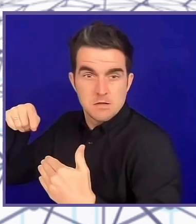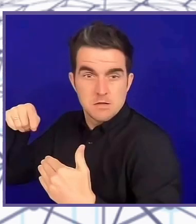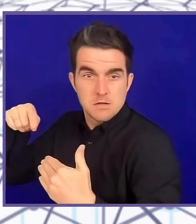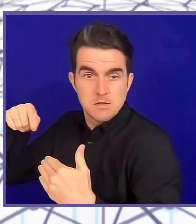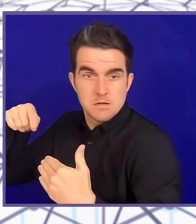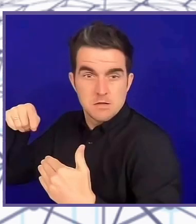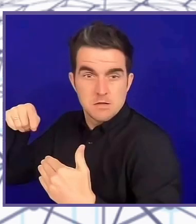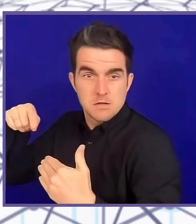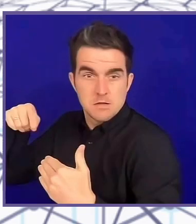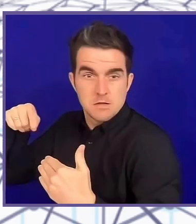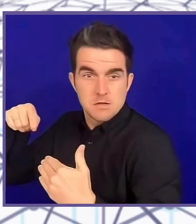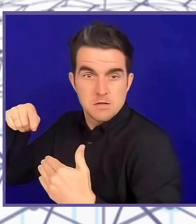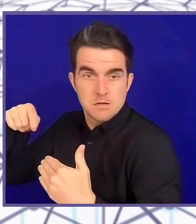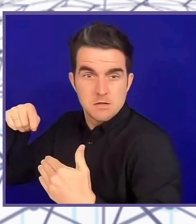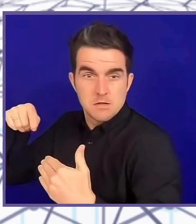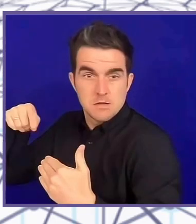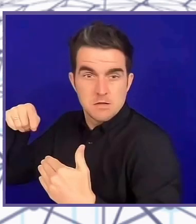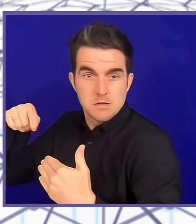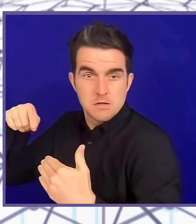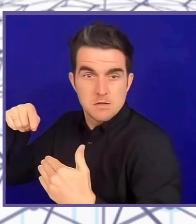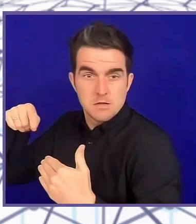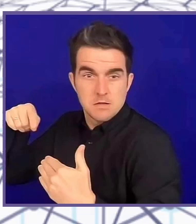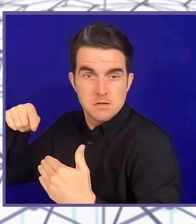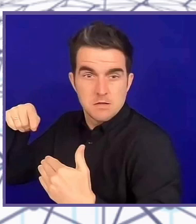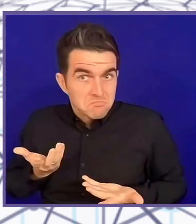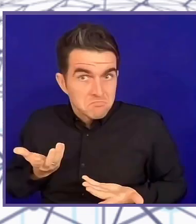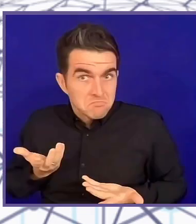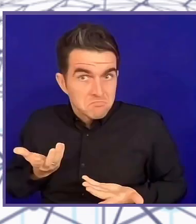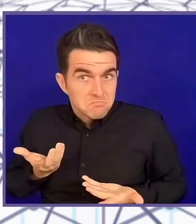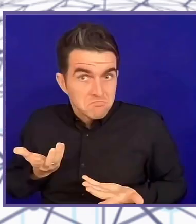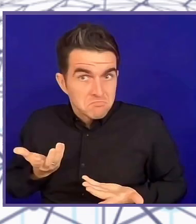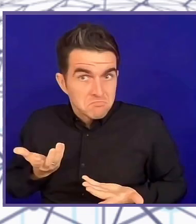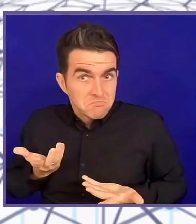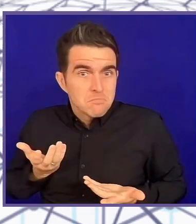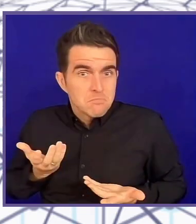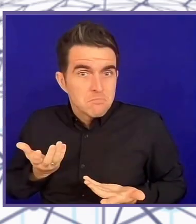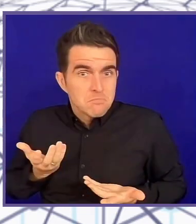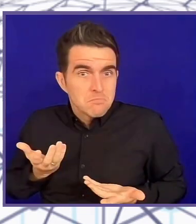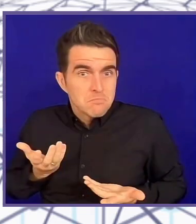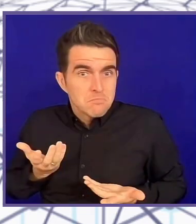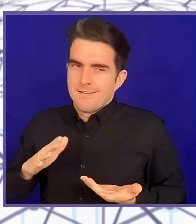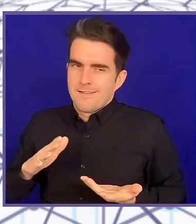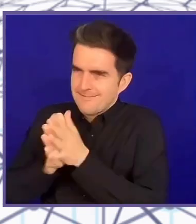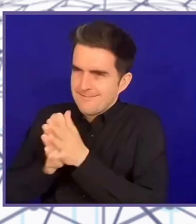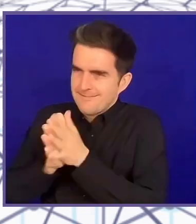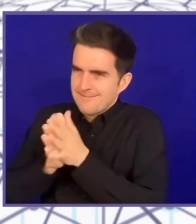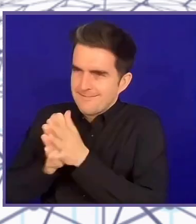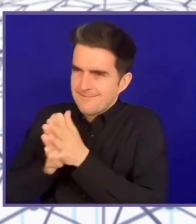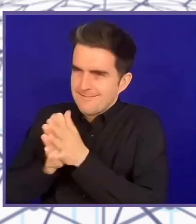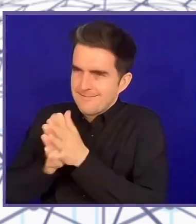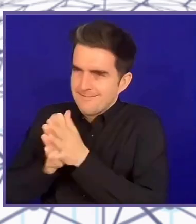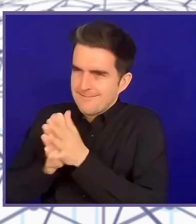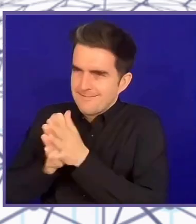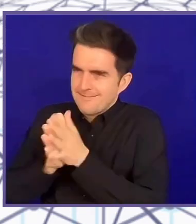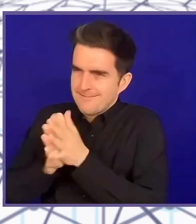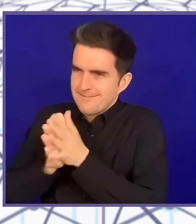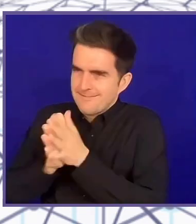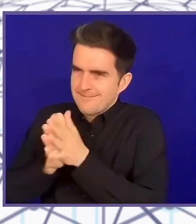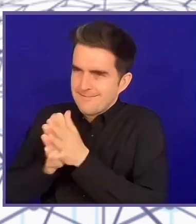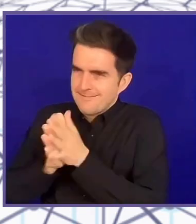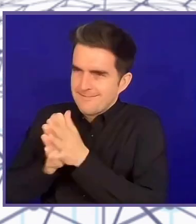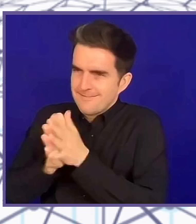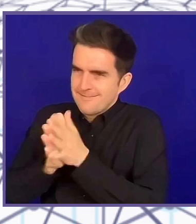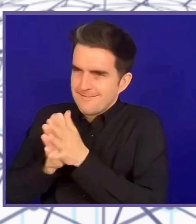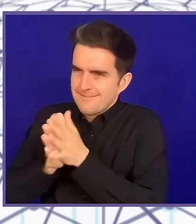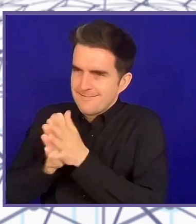any industry leader to have? Do you want to maybe have the highest satisfaction